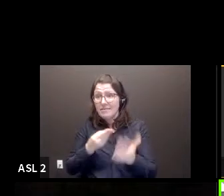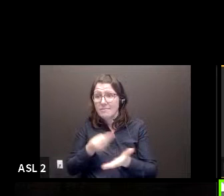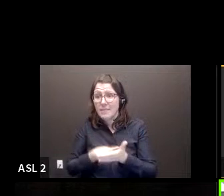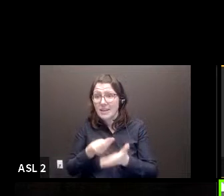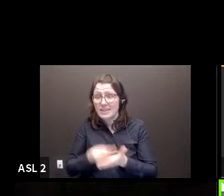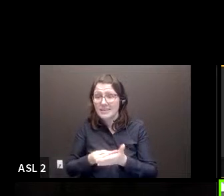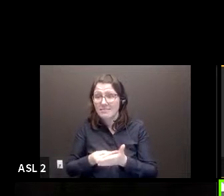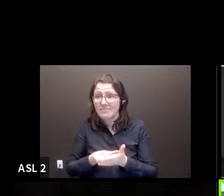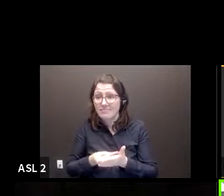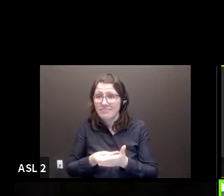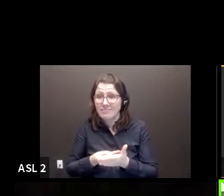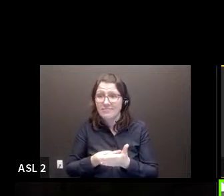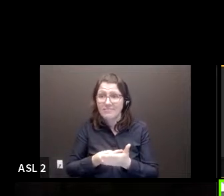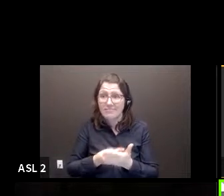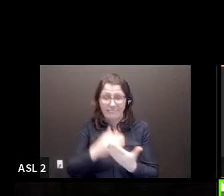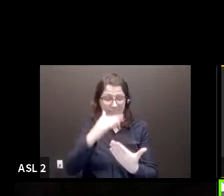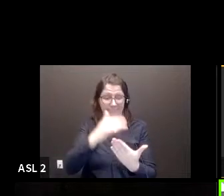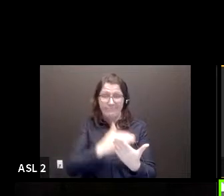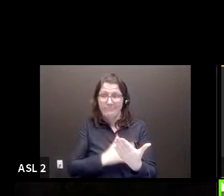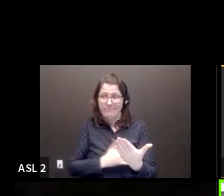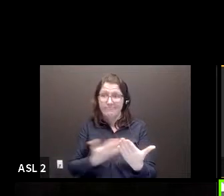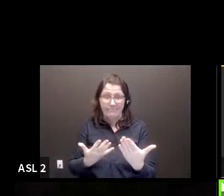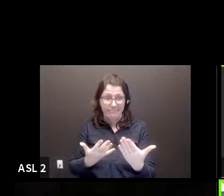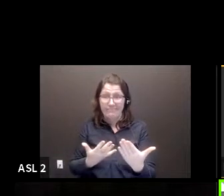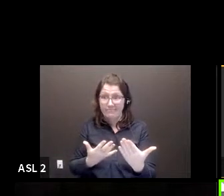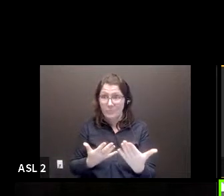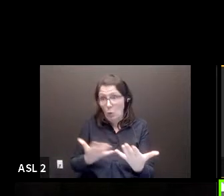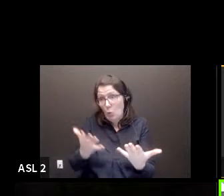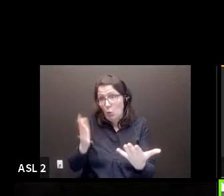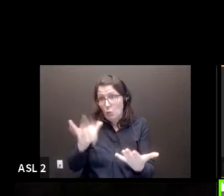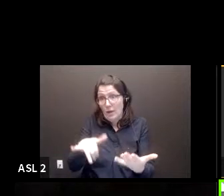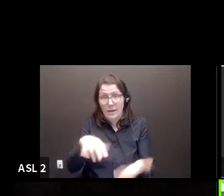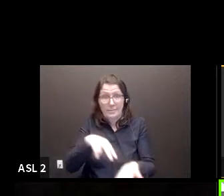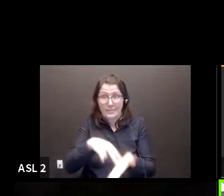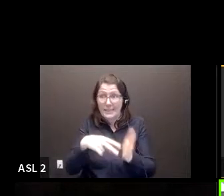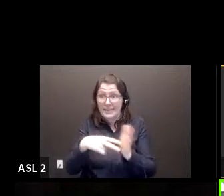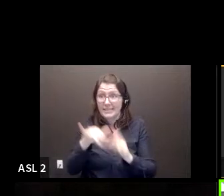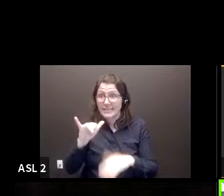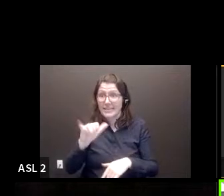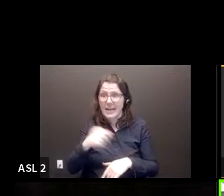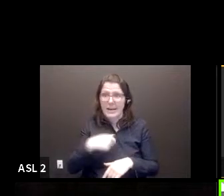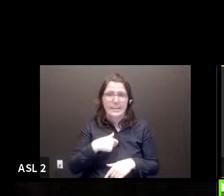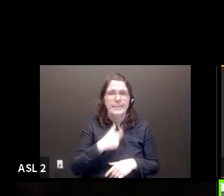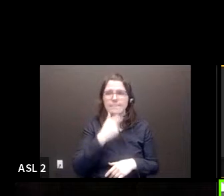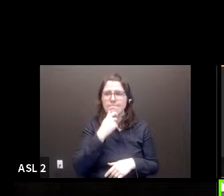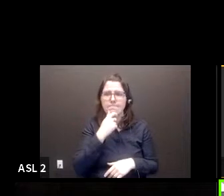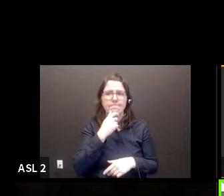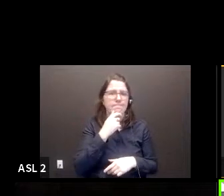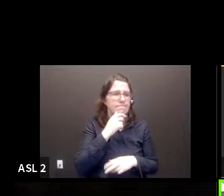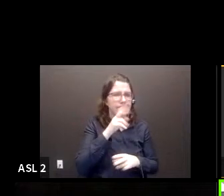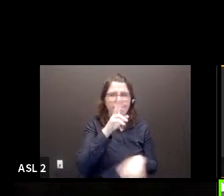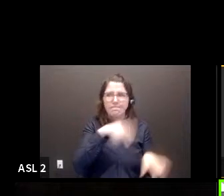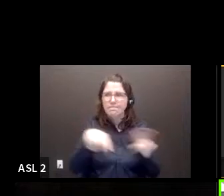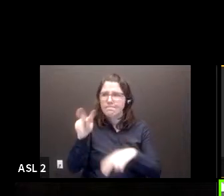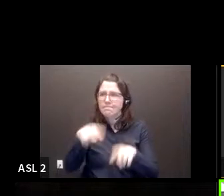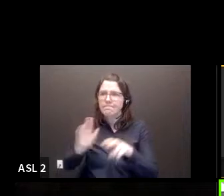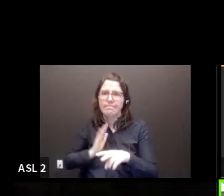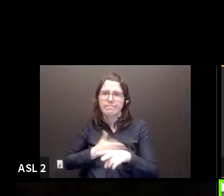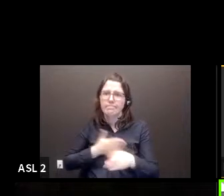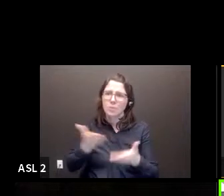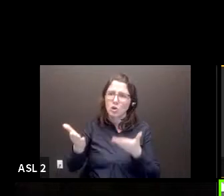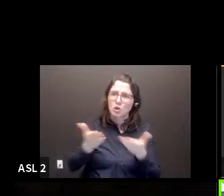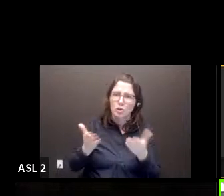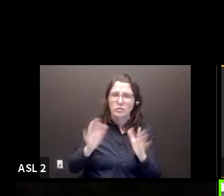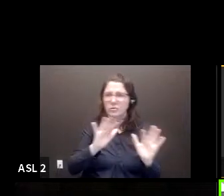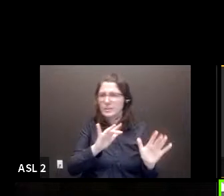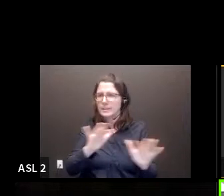the budget and so yes we've had to in real time look at every way we can offset those pressures to reduce the financial impact of